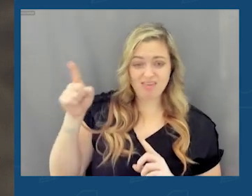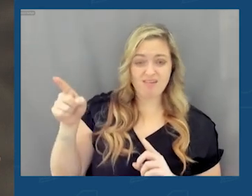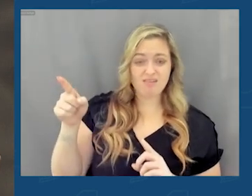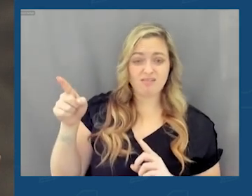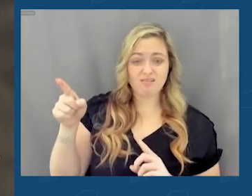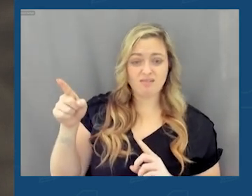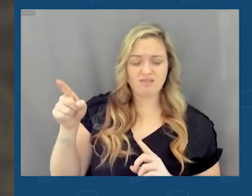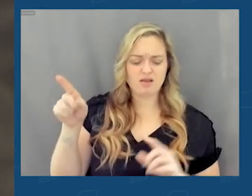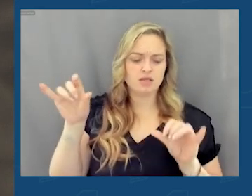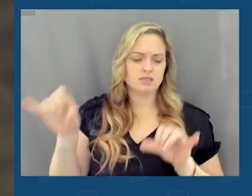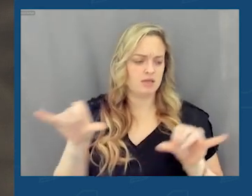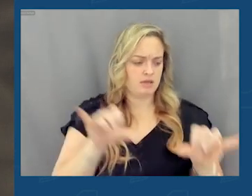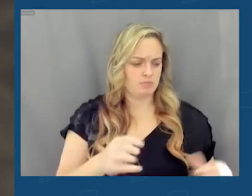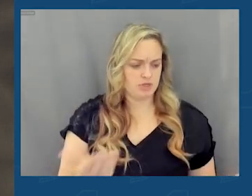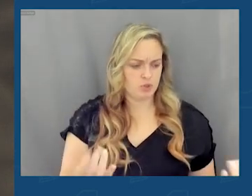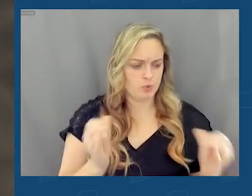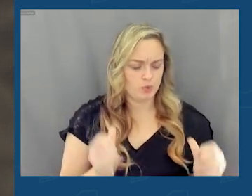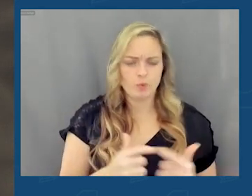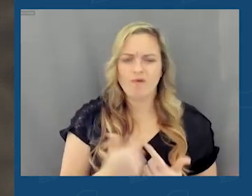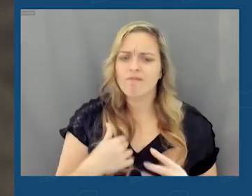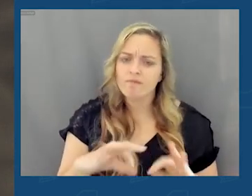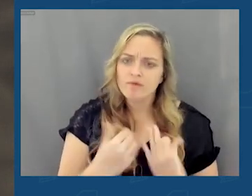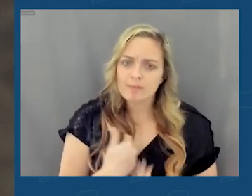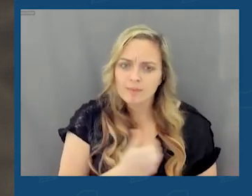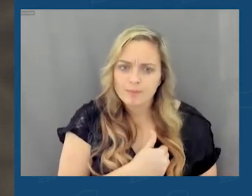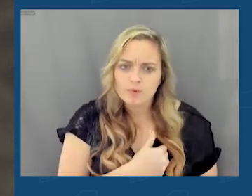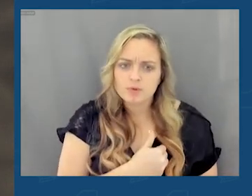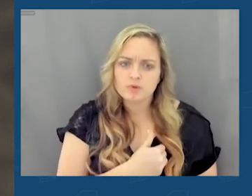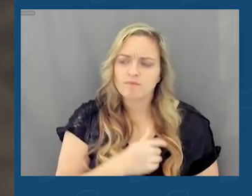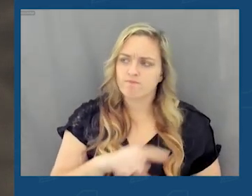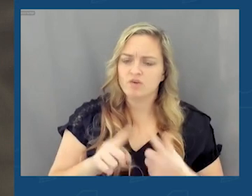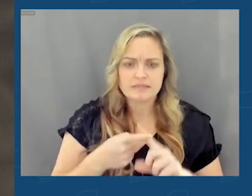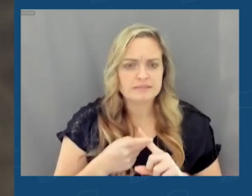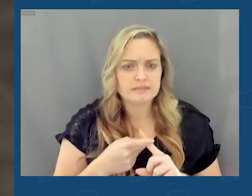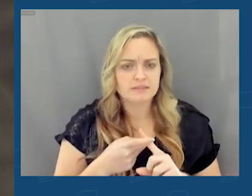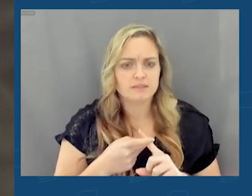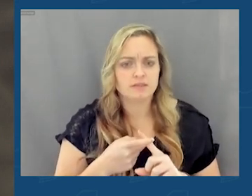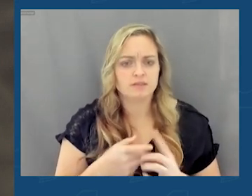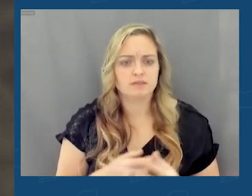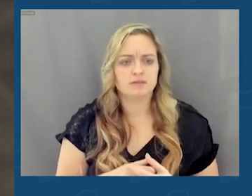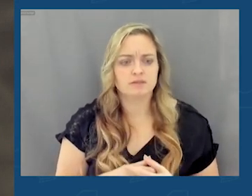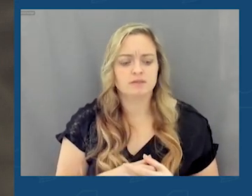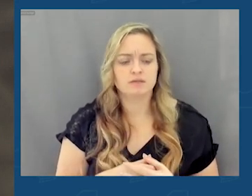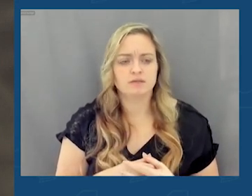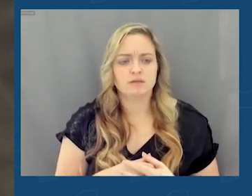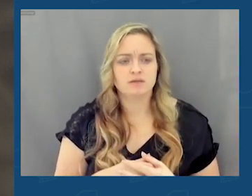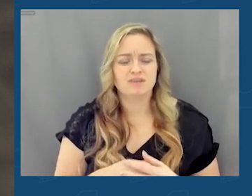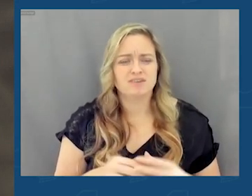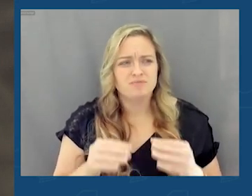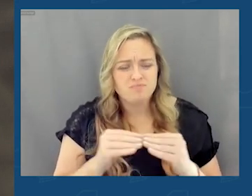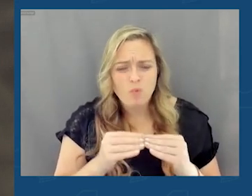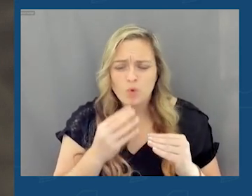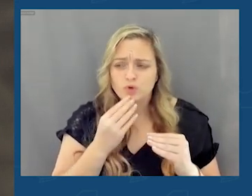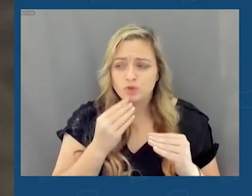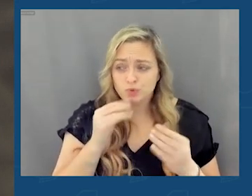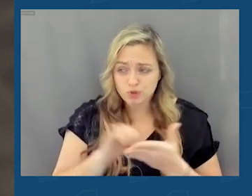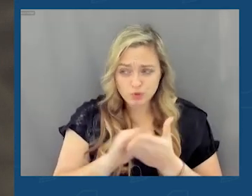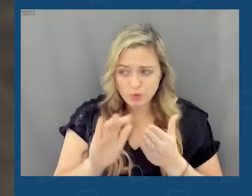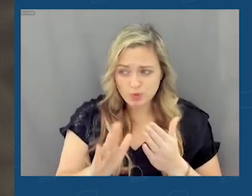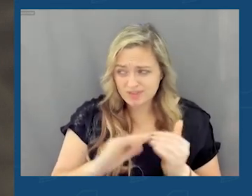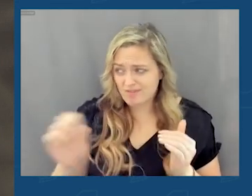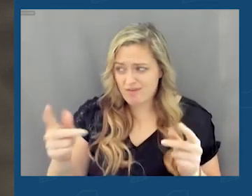here. These are our family members. These are our friends. There are more Jewish New Yorkers than anywhere